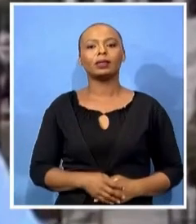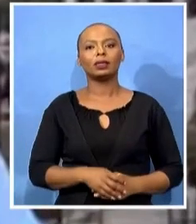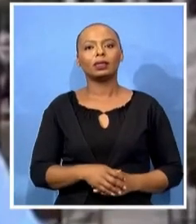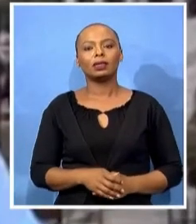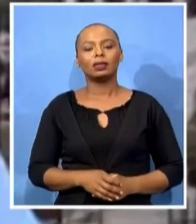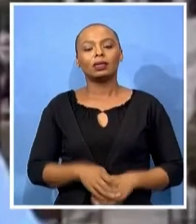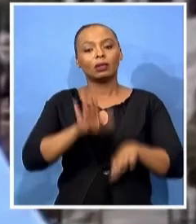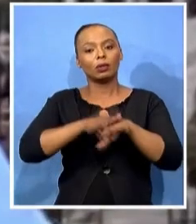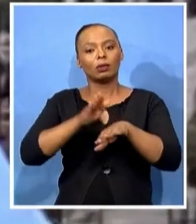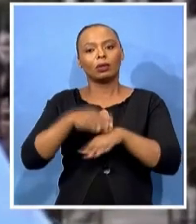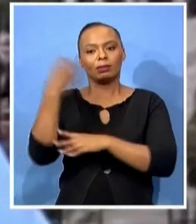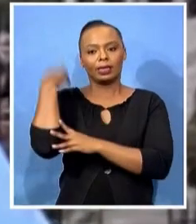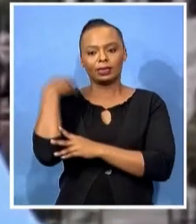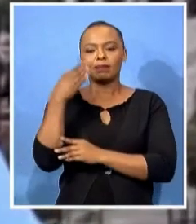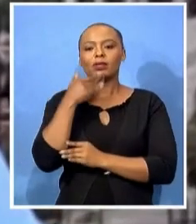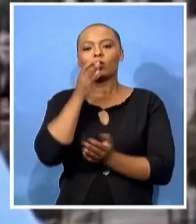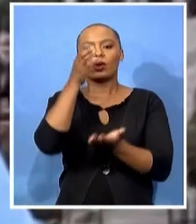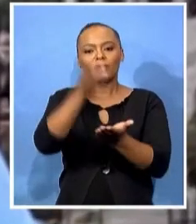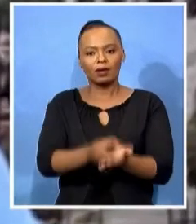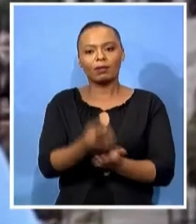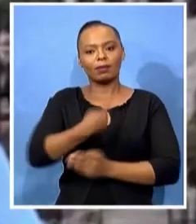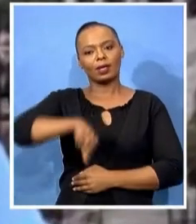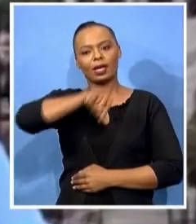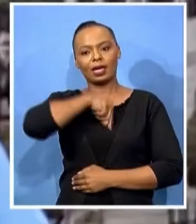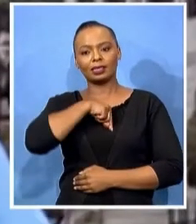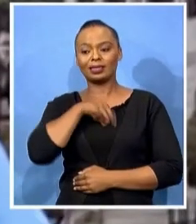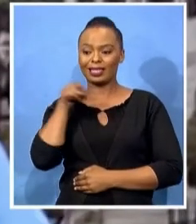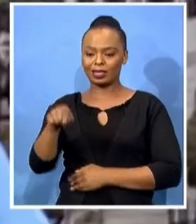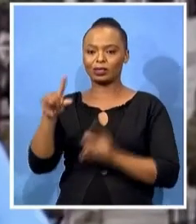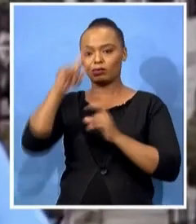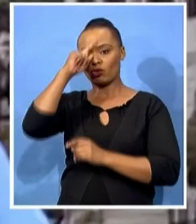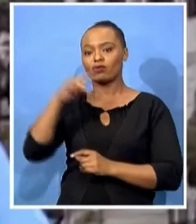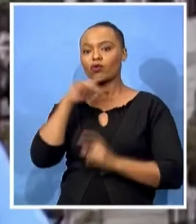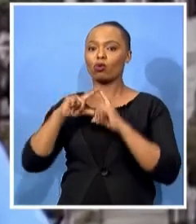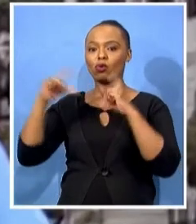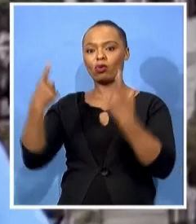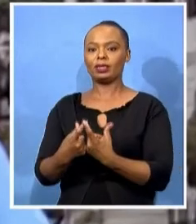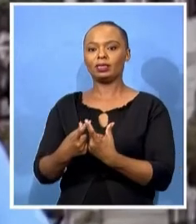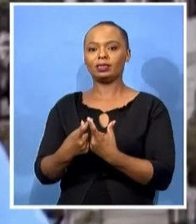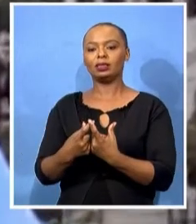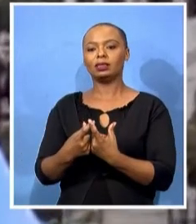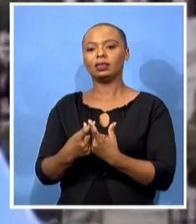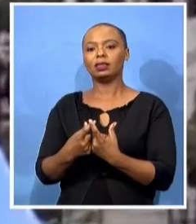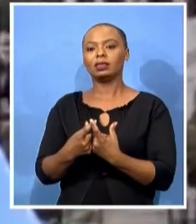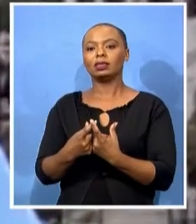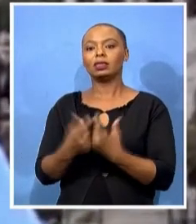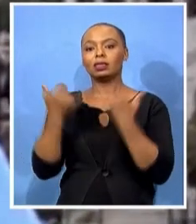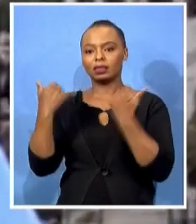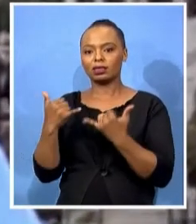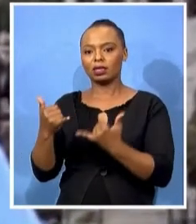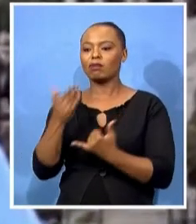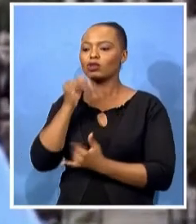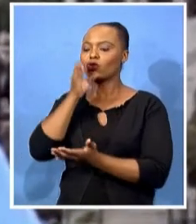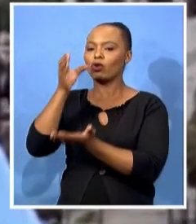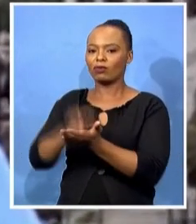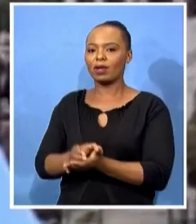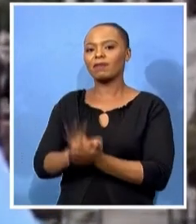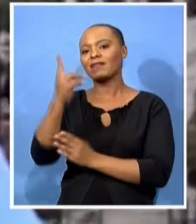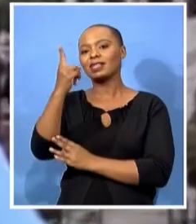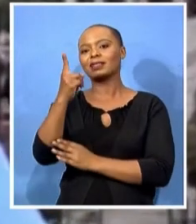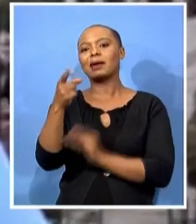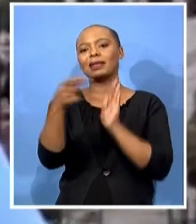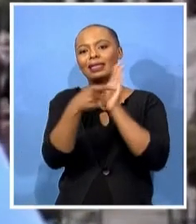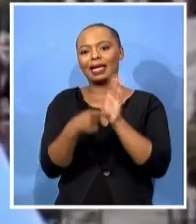this committee, to us as members of this committee, the exact dates of the first meetings with pharmaceutical companies and why